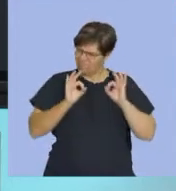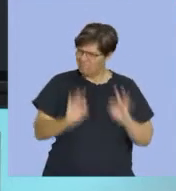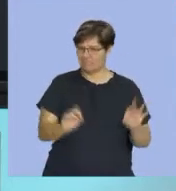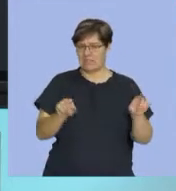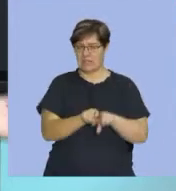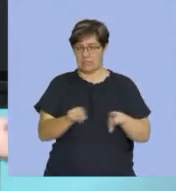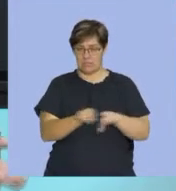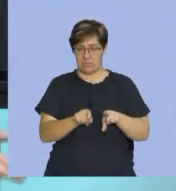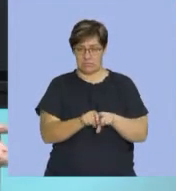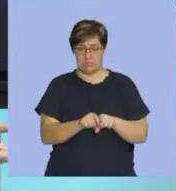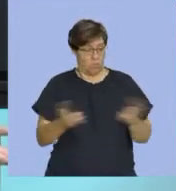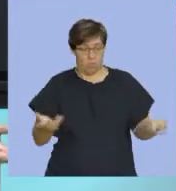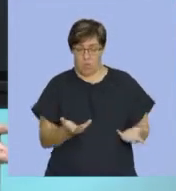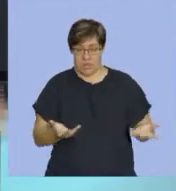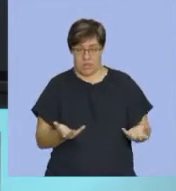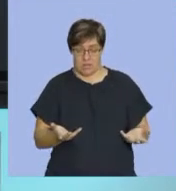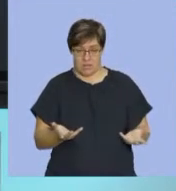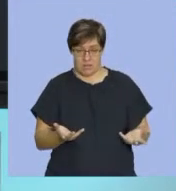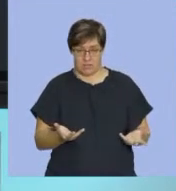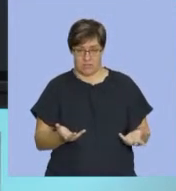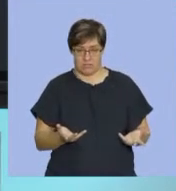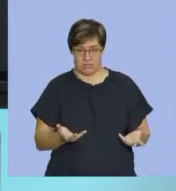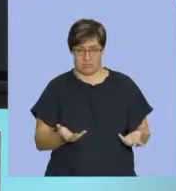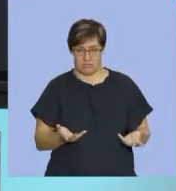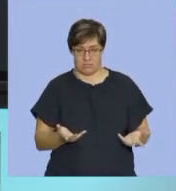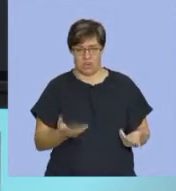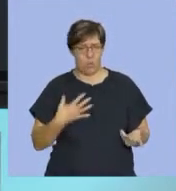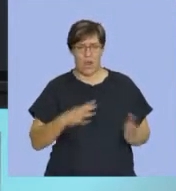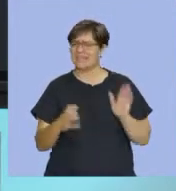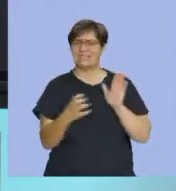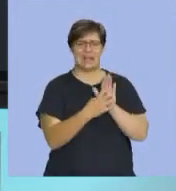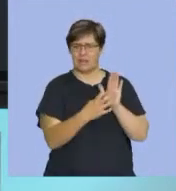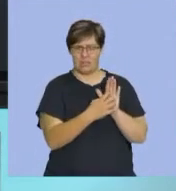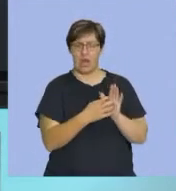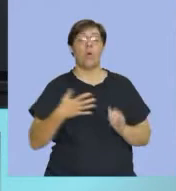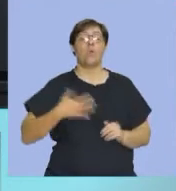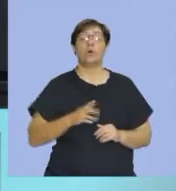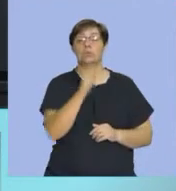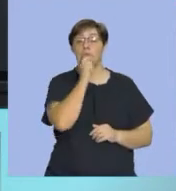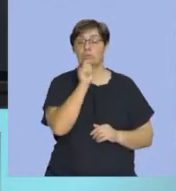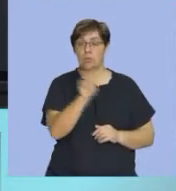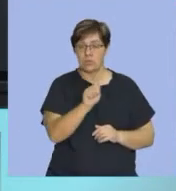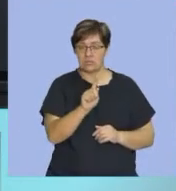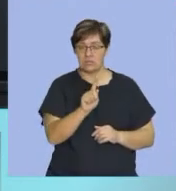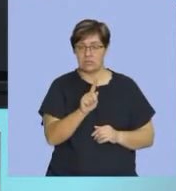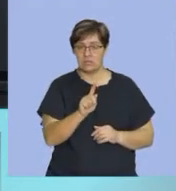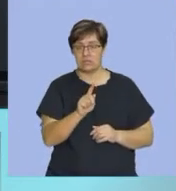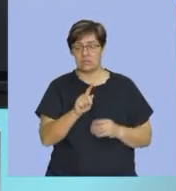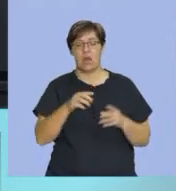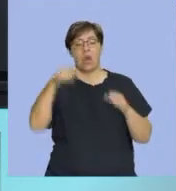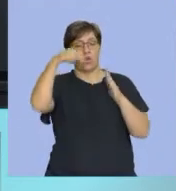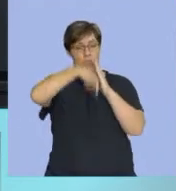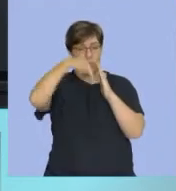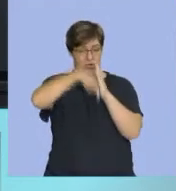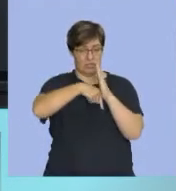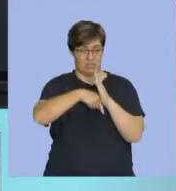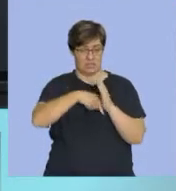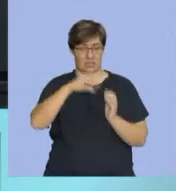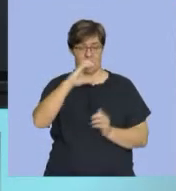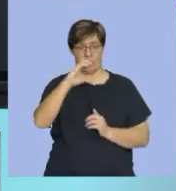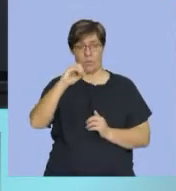thing, where is it? I don't want a diagram. I want us to use components,